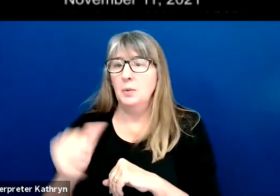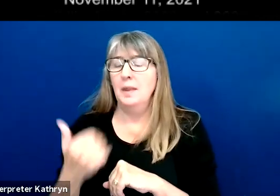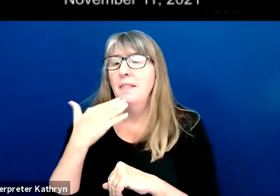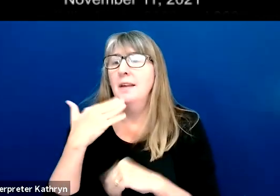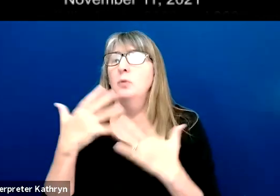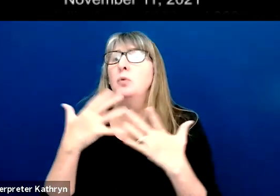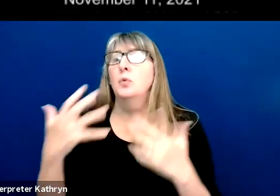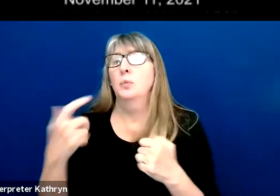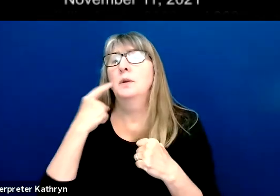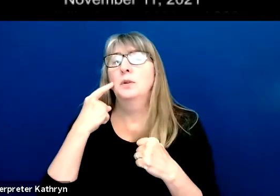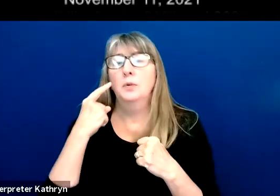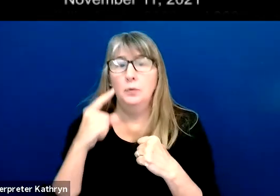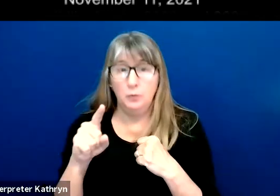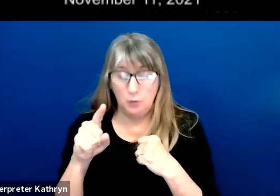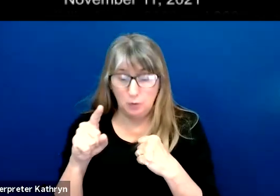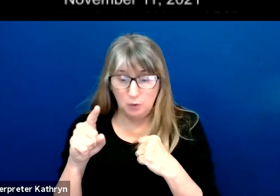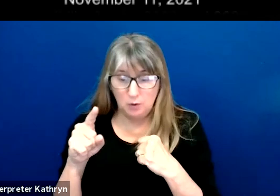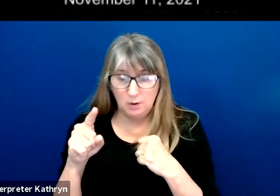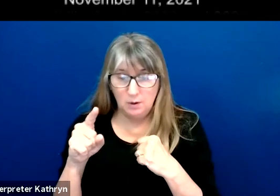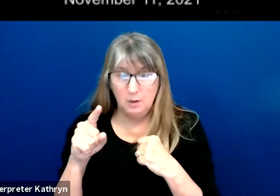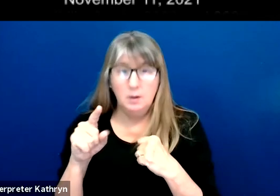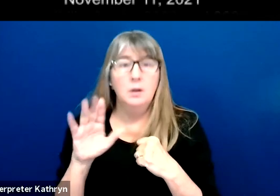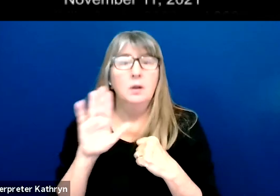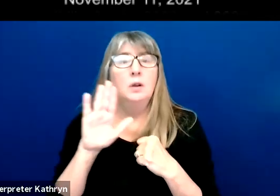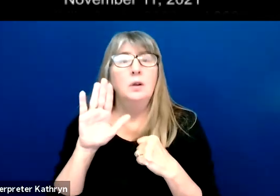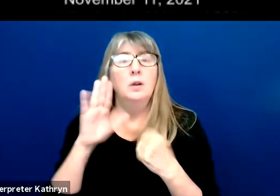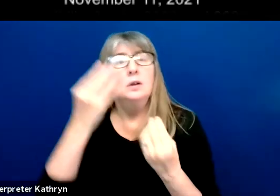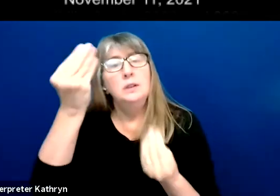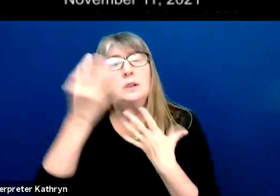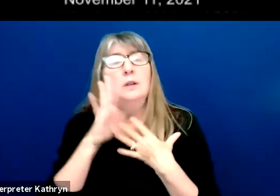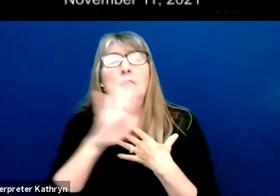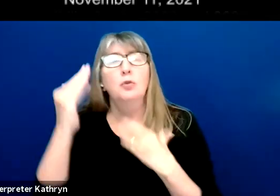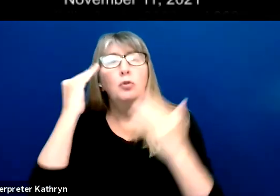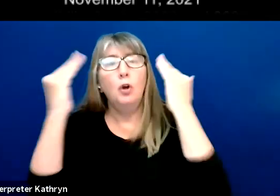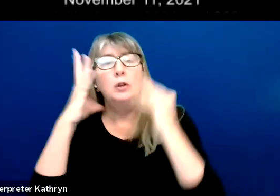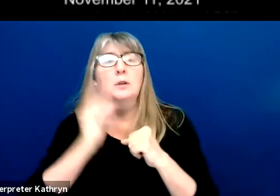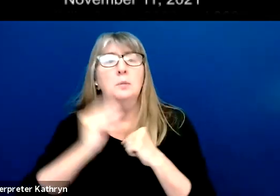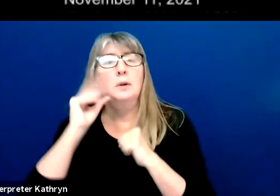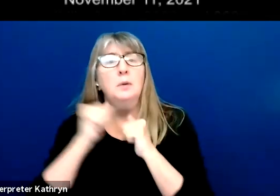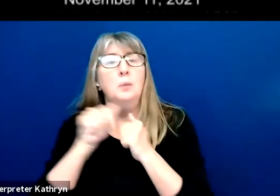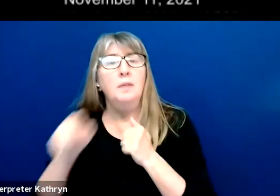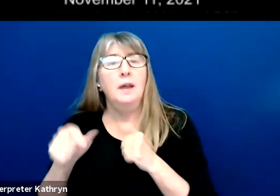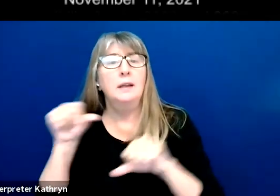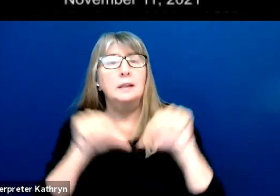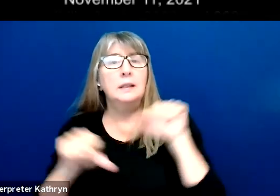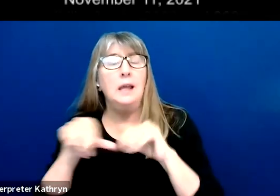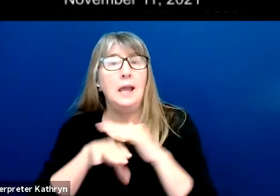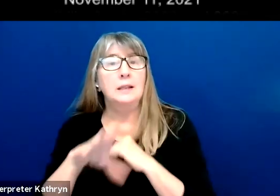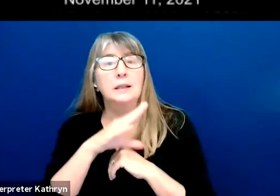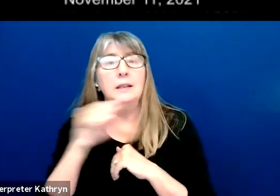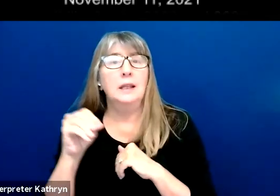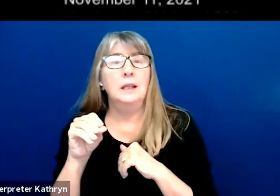for sharing about your knowledge and experience with us here at SciAccess, and huge